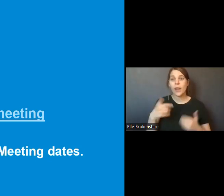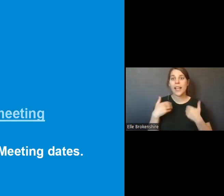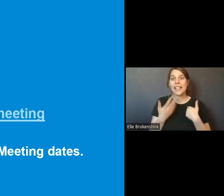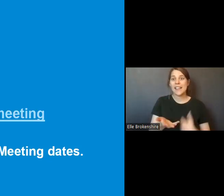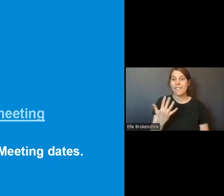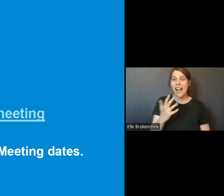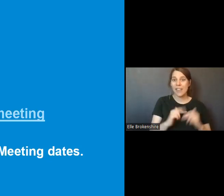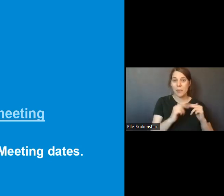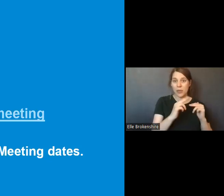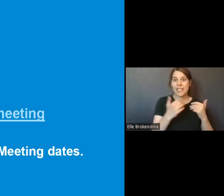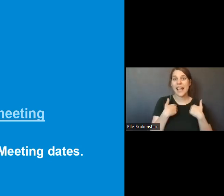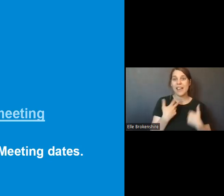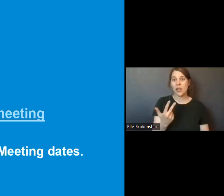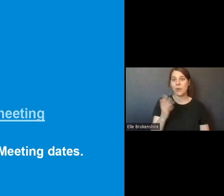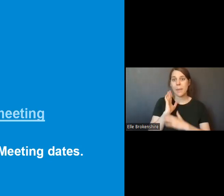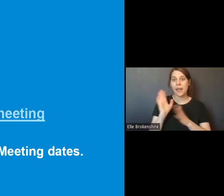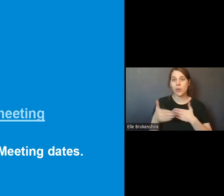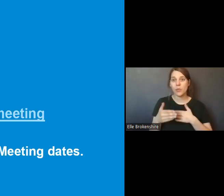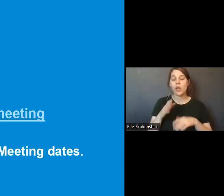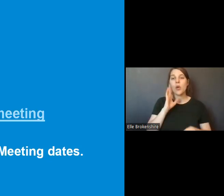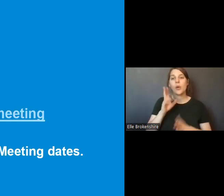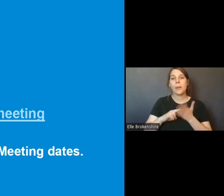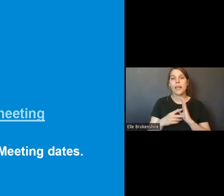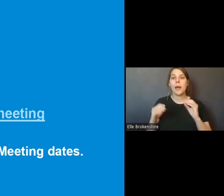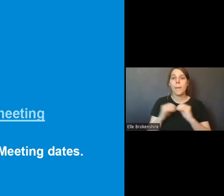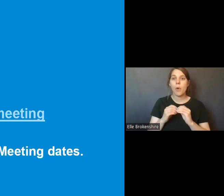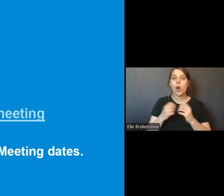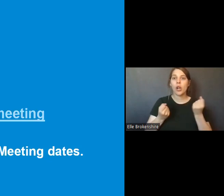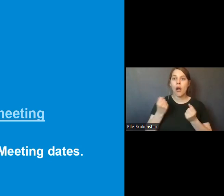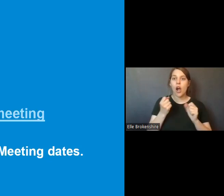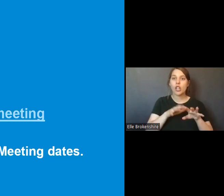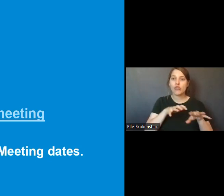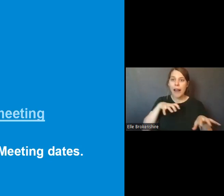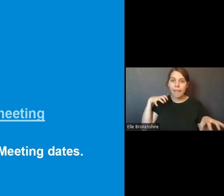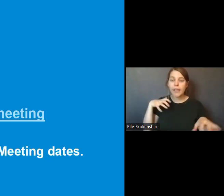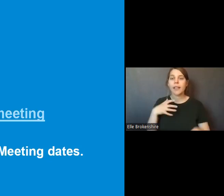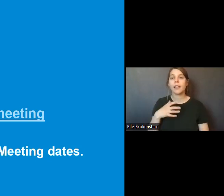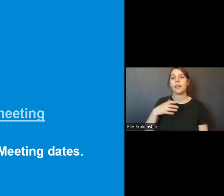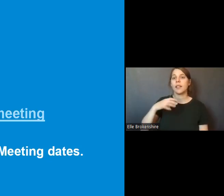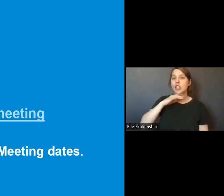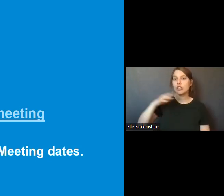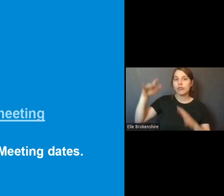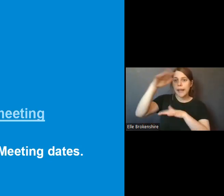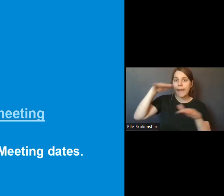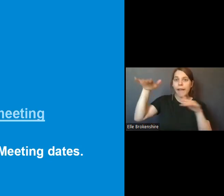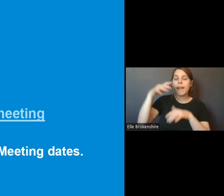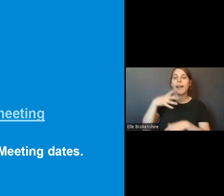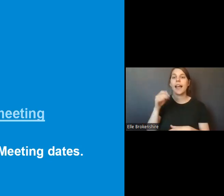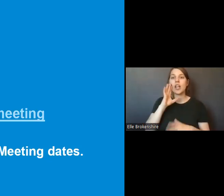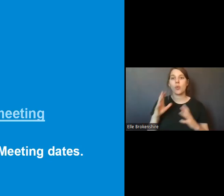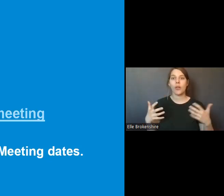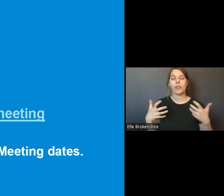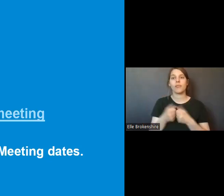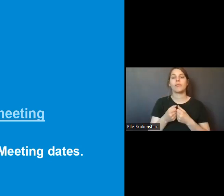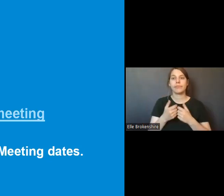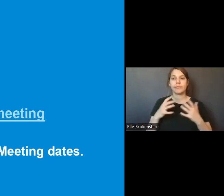bedrooms, and would lead to bottleneck of traffic, more pollution, and stranded wildlife that will clash with the urban development. Thank